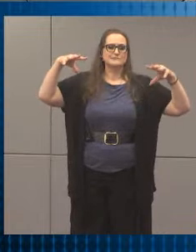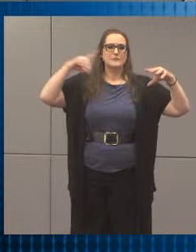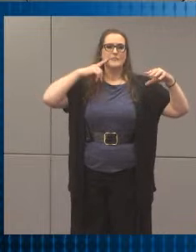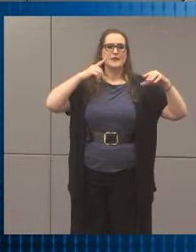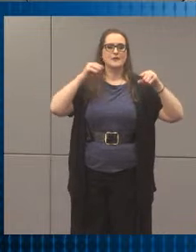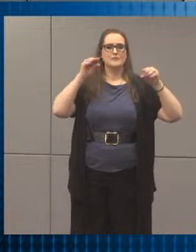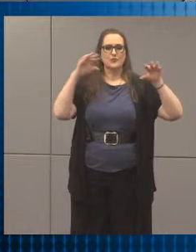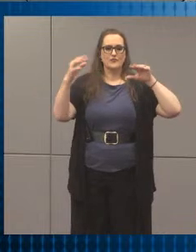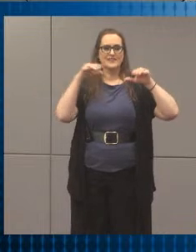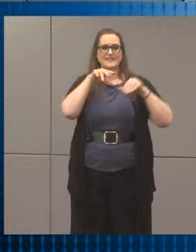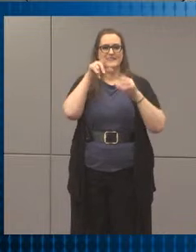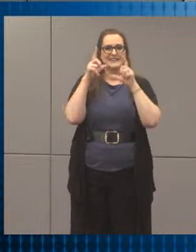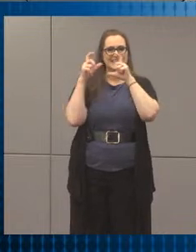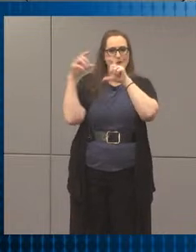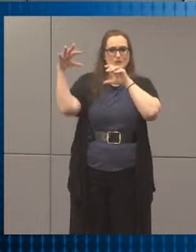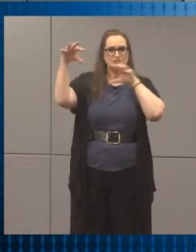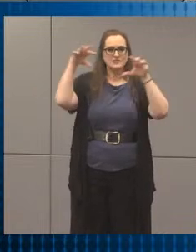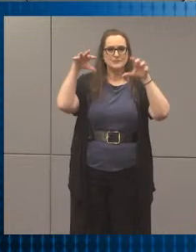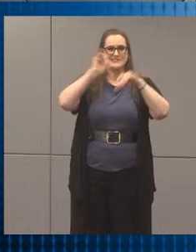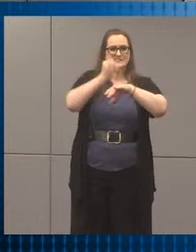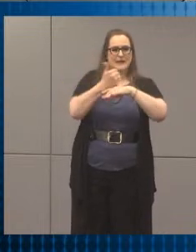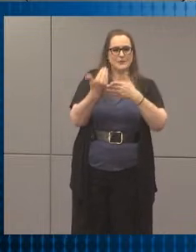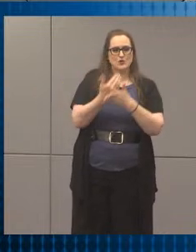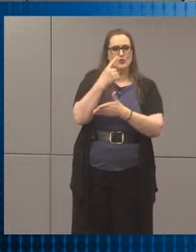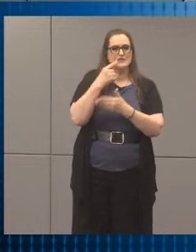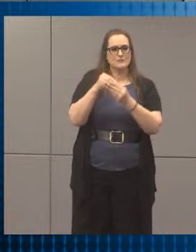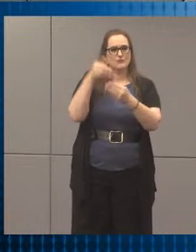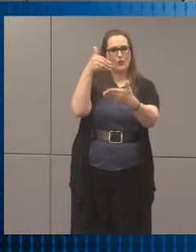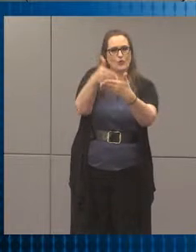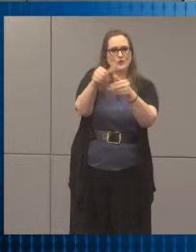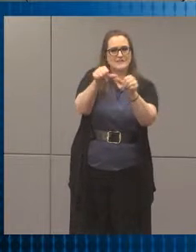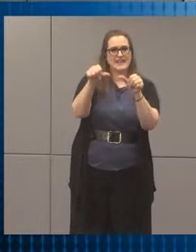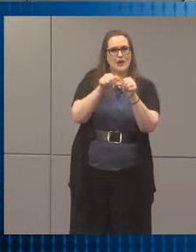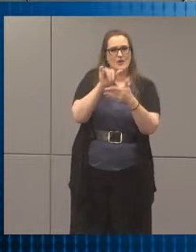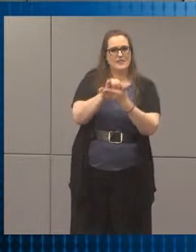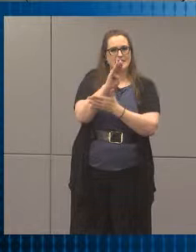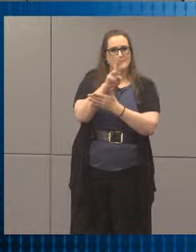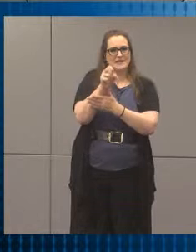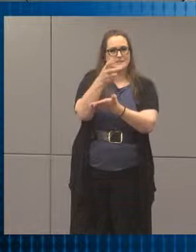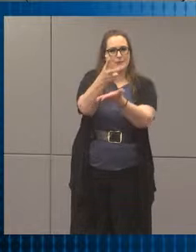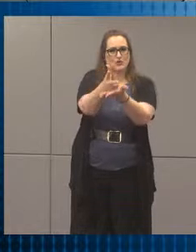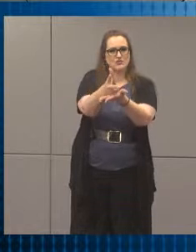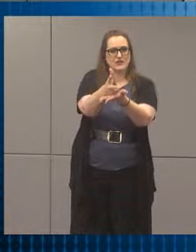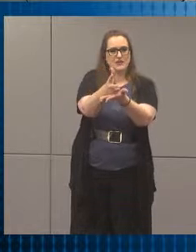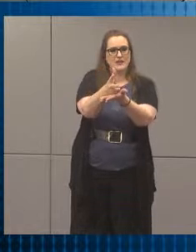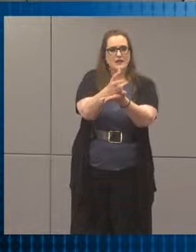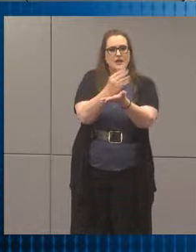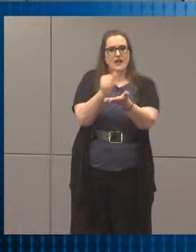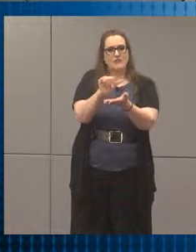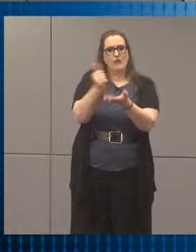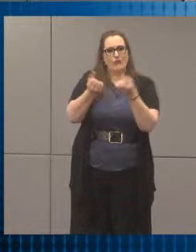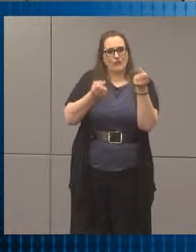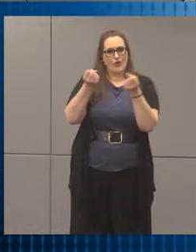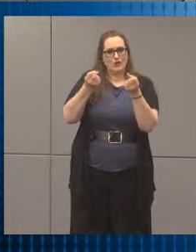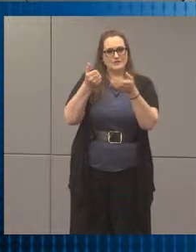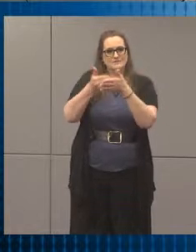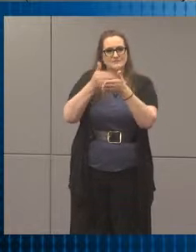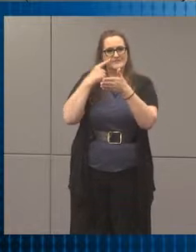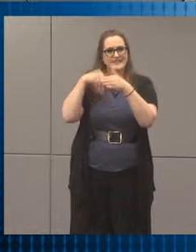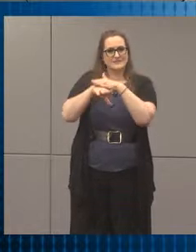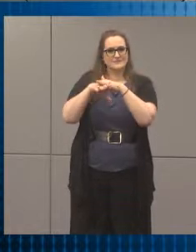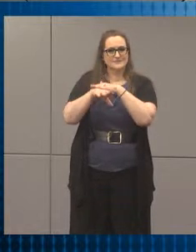Repositioning cameras, maybe installing new cameras that are closer to the areas where these buses are parked, and any other vehicles that are